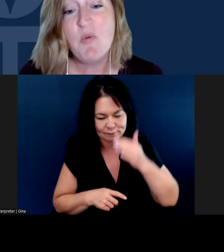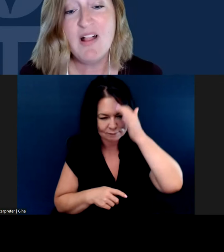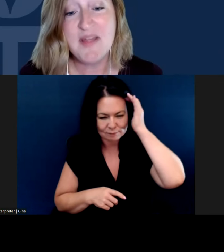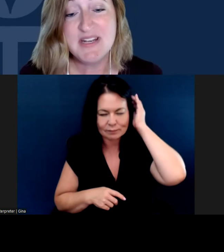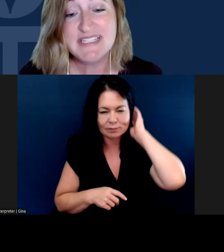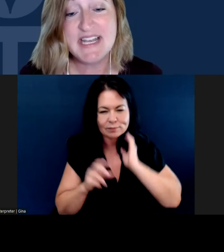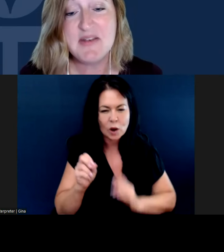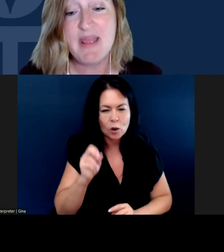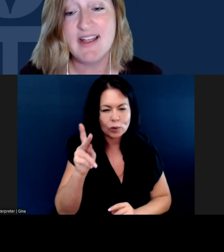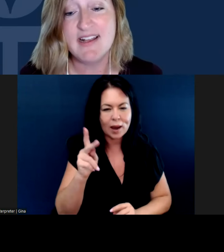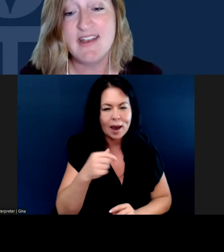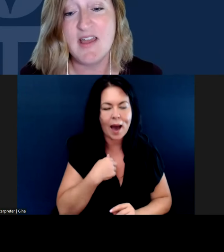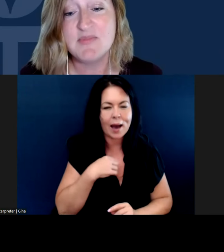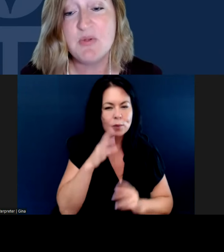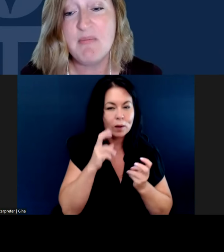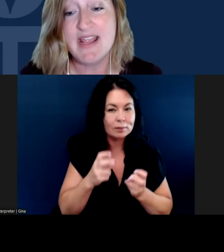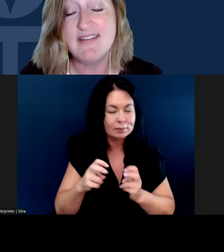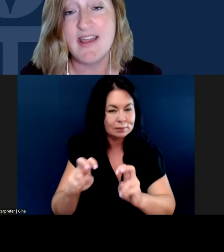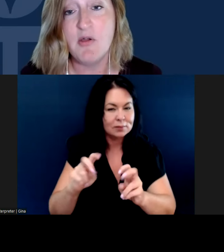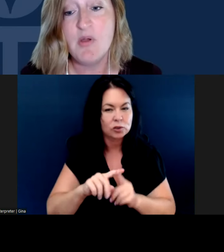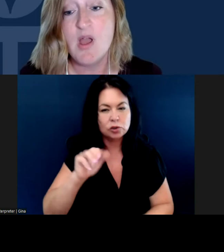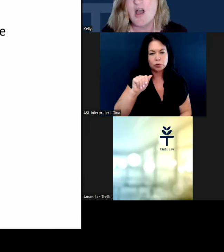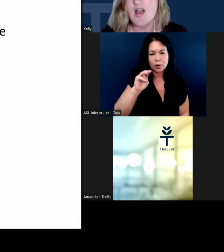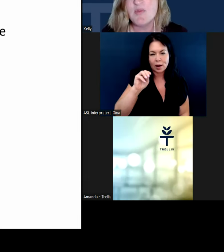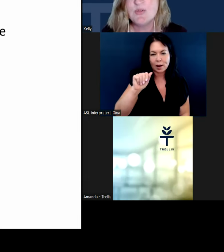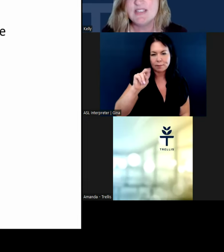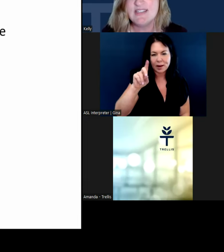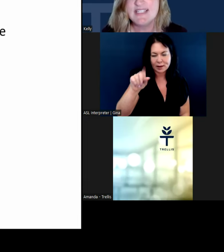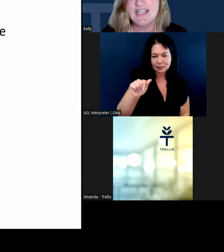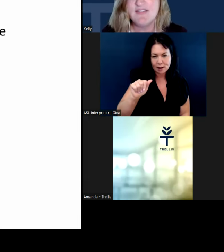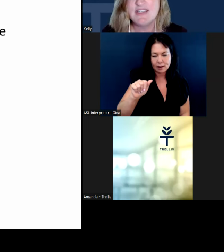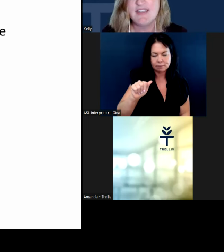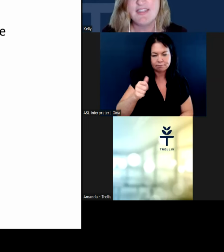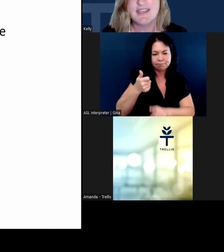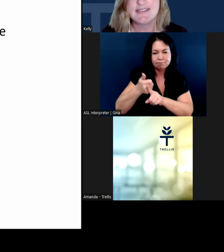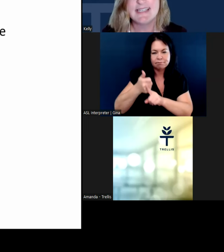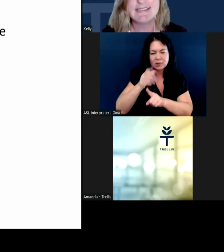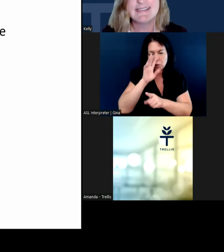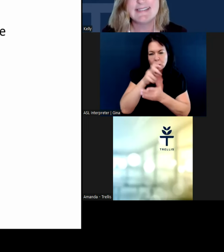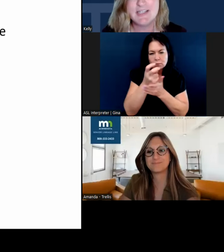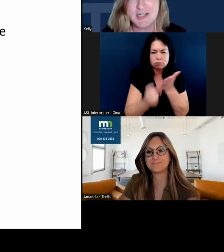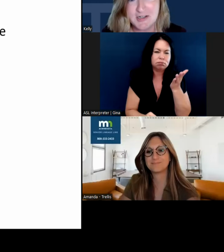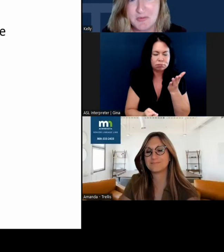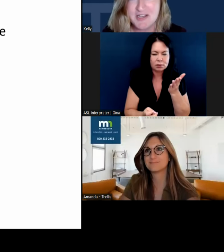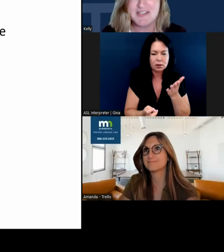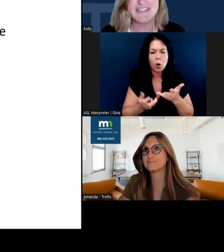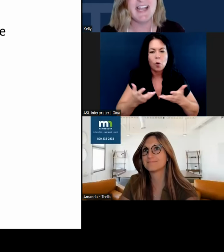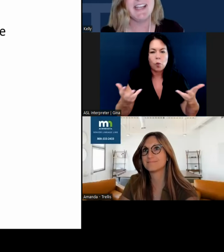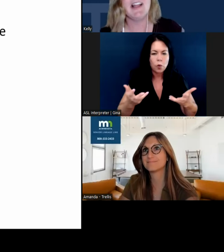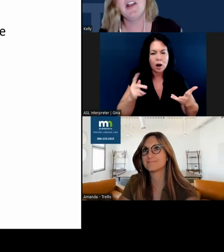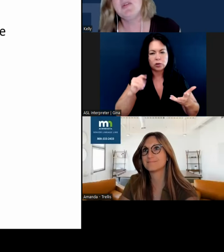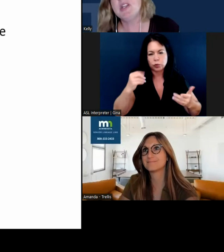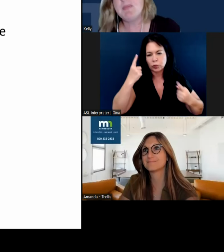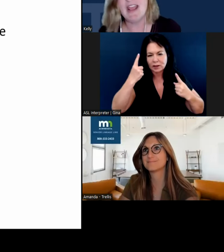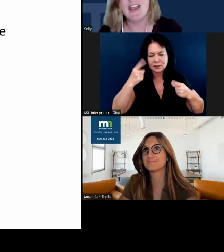All right, well, I'm going to send it back to Amanda now, who's going to dive into things to consider when you're